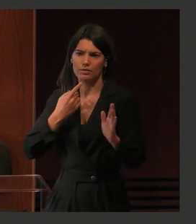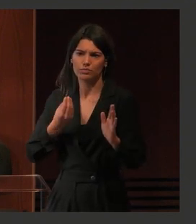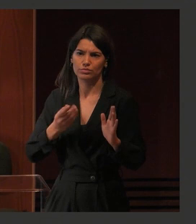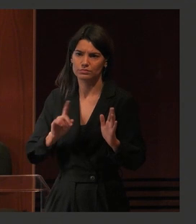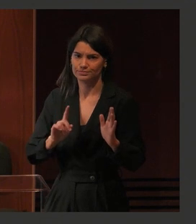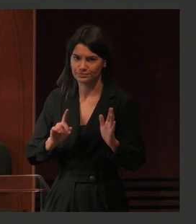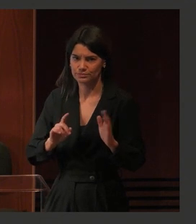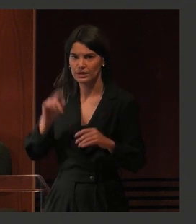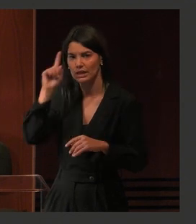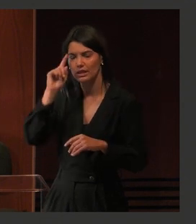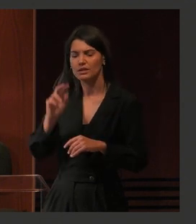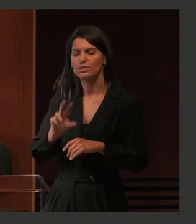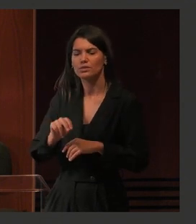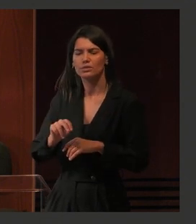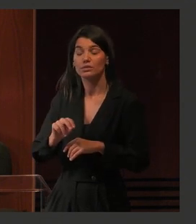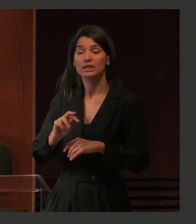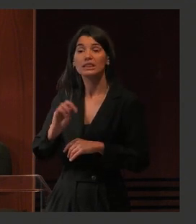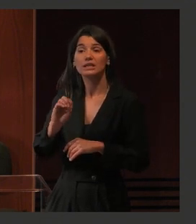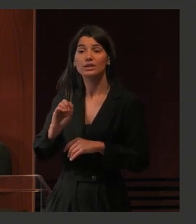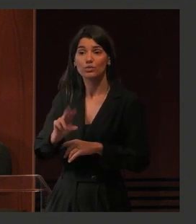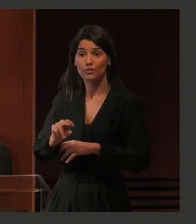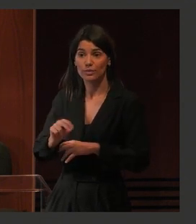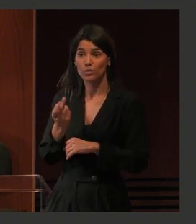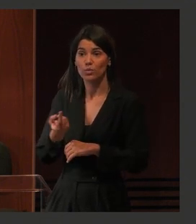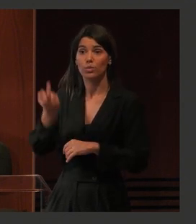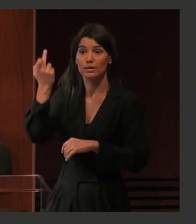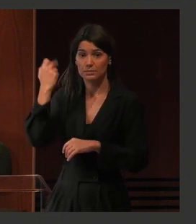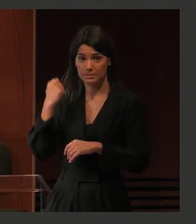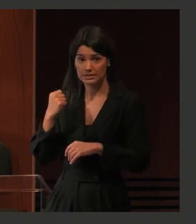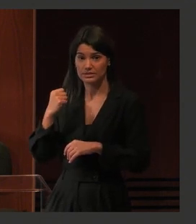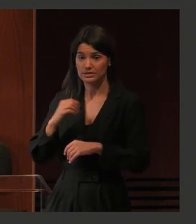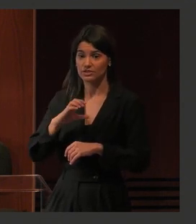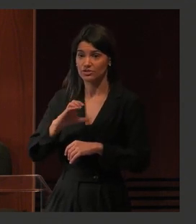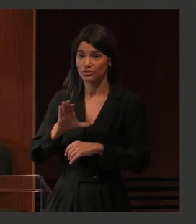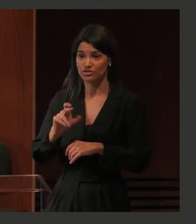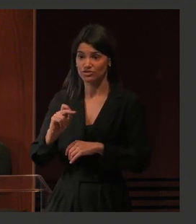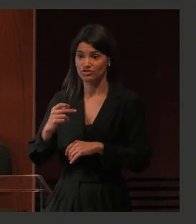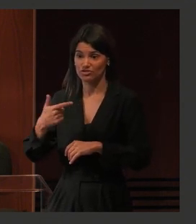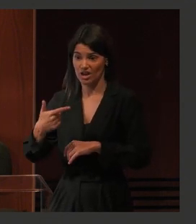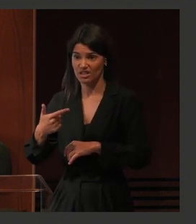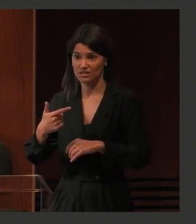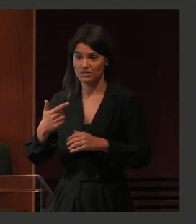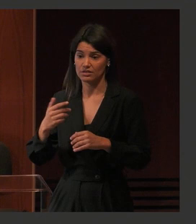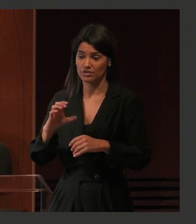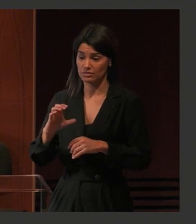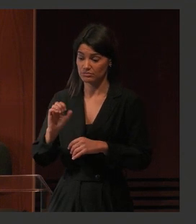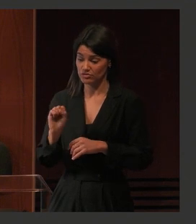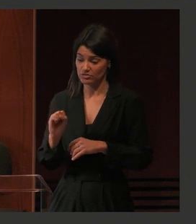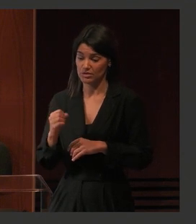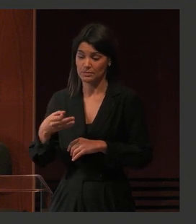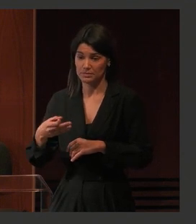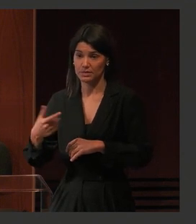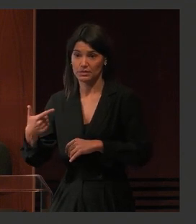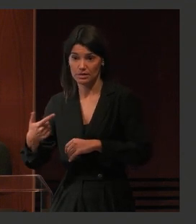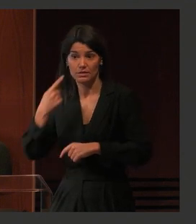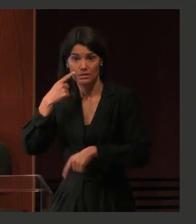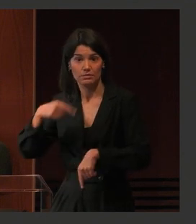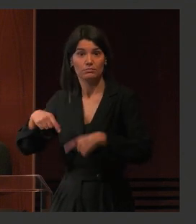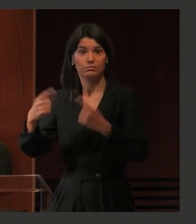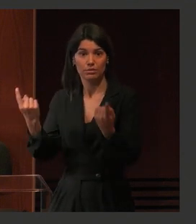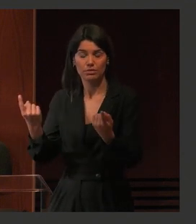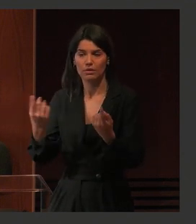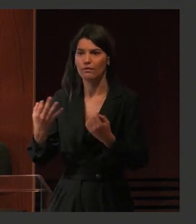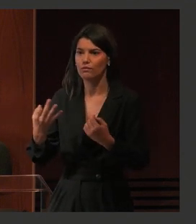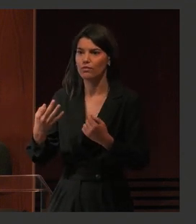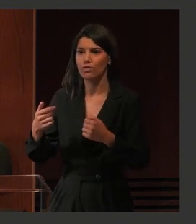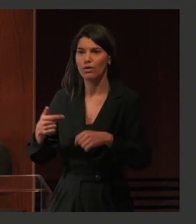year, when ChatGPT came out, that was a breakthrough for the world of artificial intelligence. And it